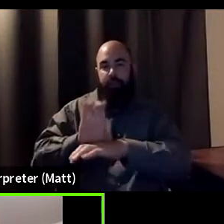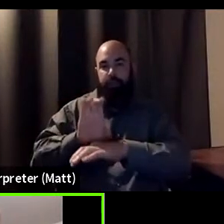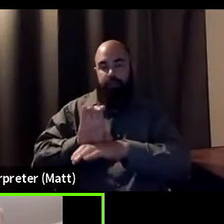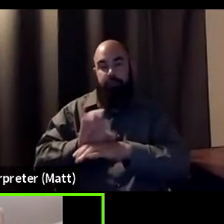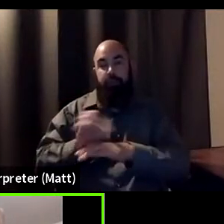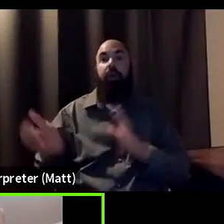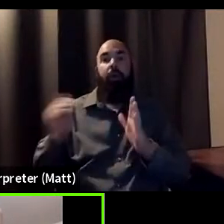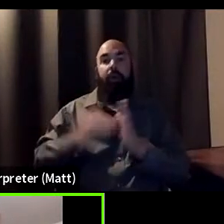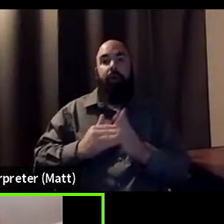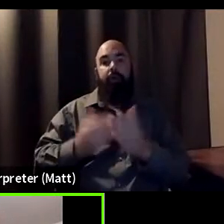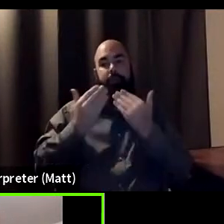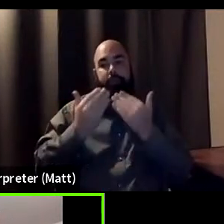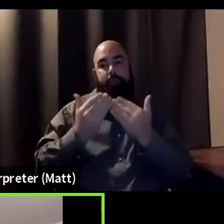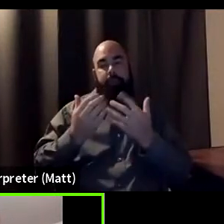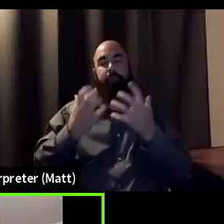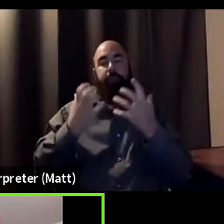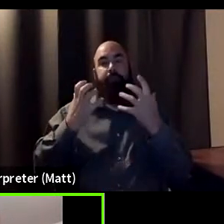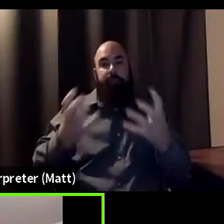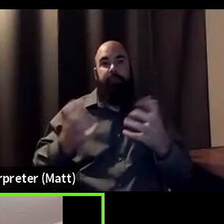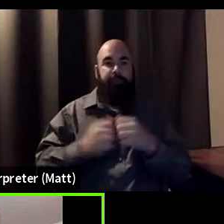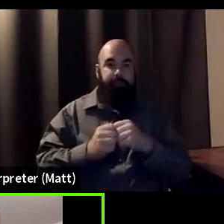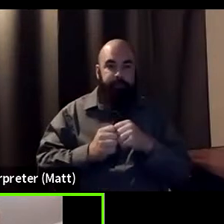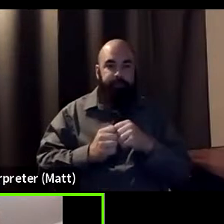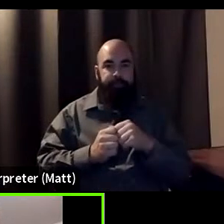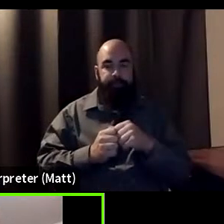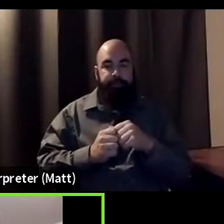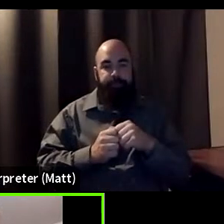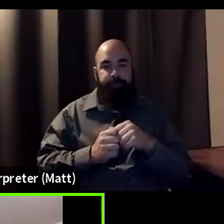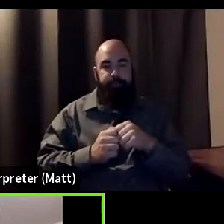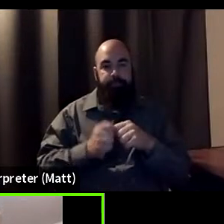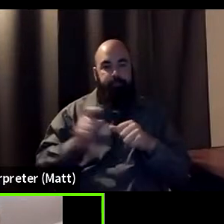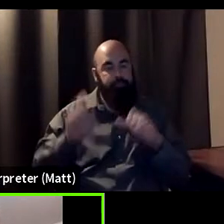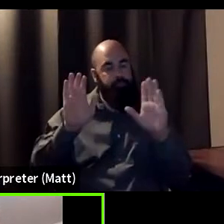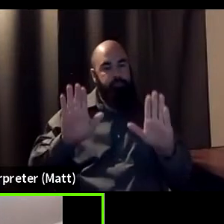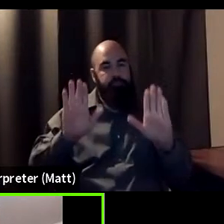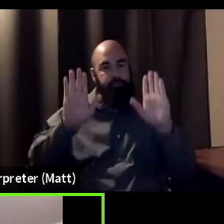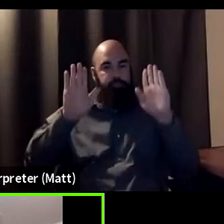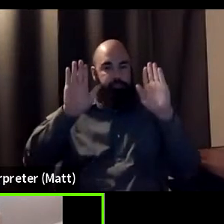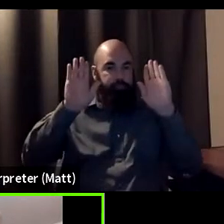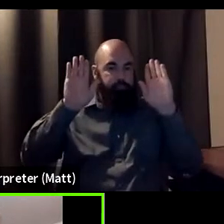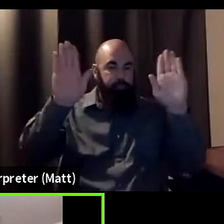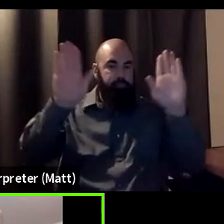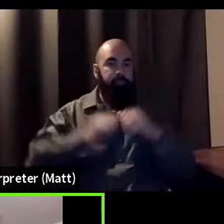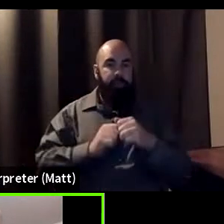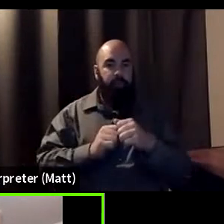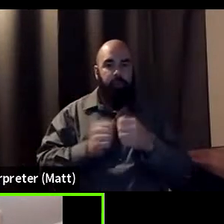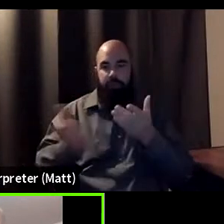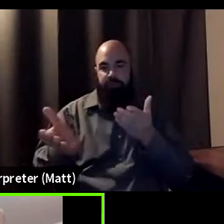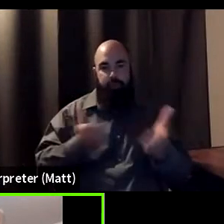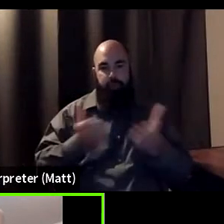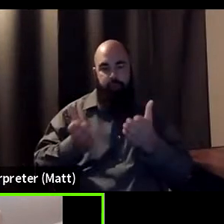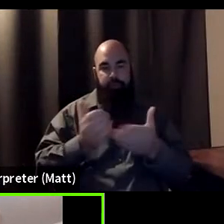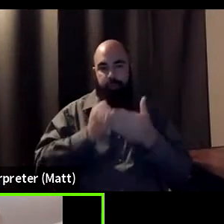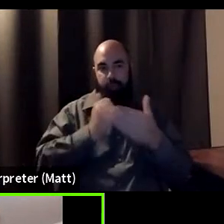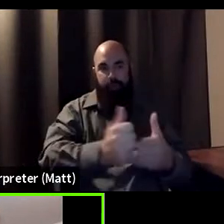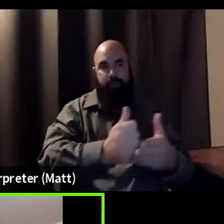cannot thank them enough for their wonderful, wonderful service to their